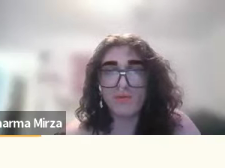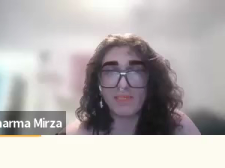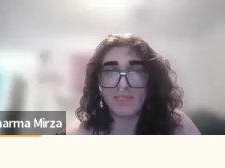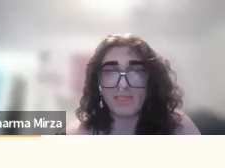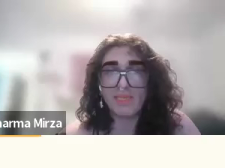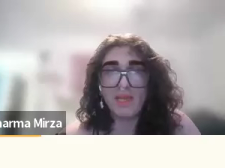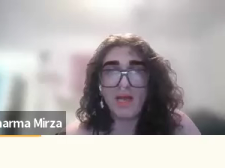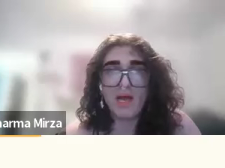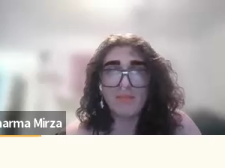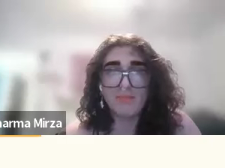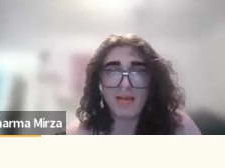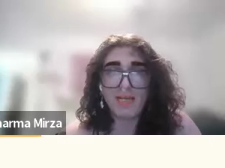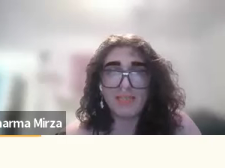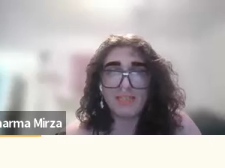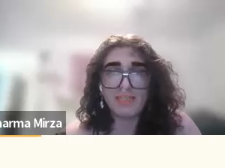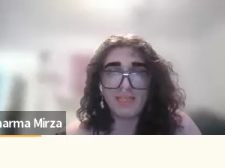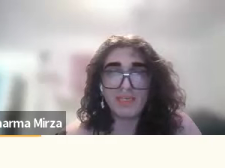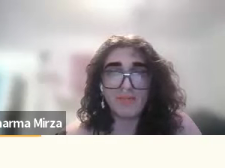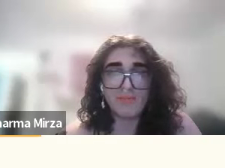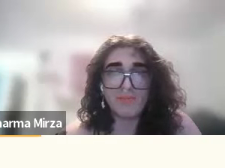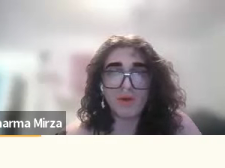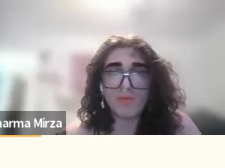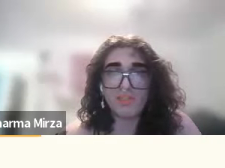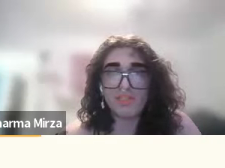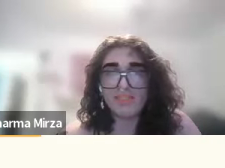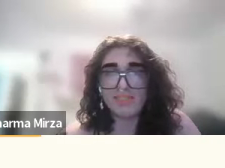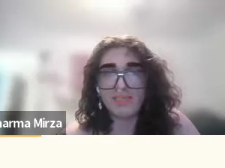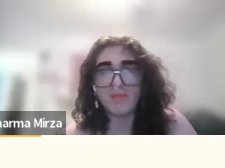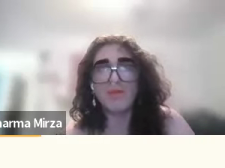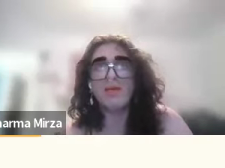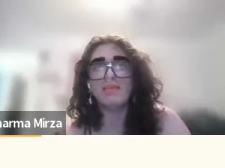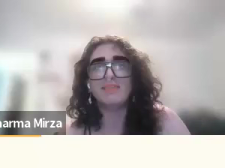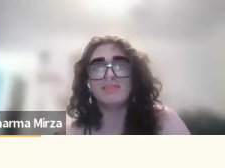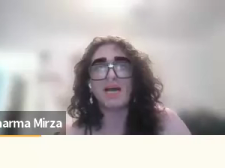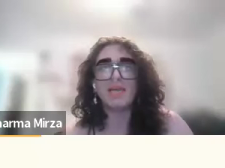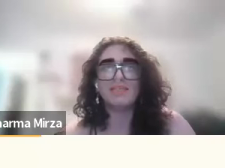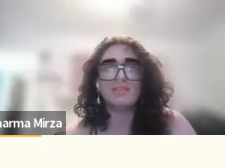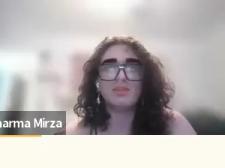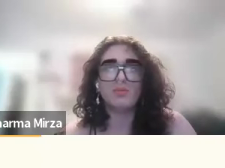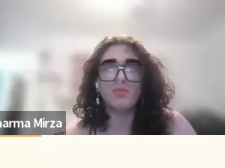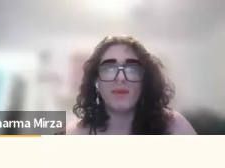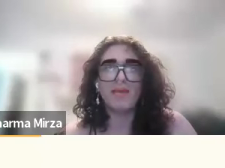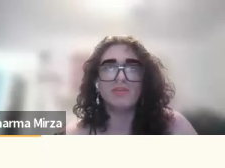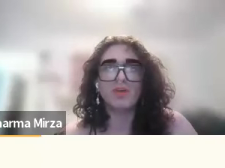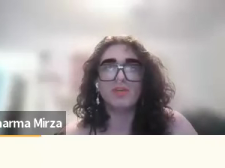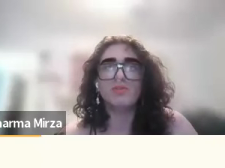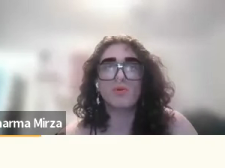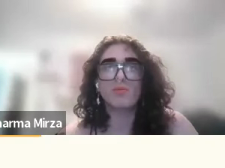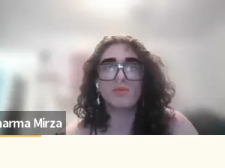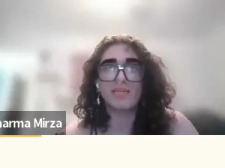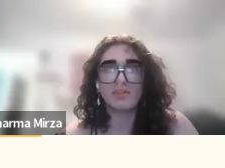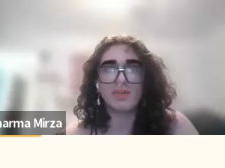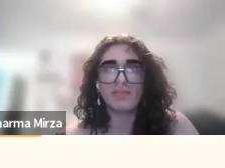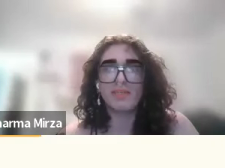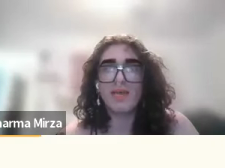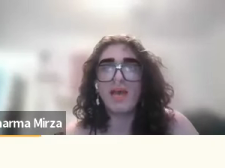because of over policing. It's because the prohibitionist system is designed to make drug use more